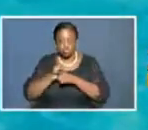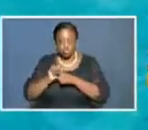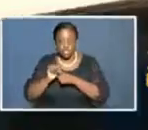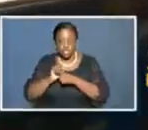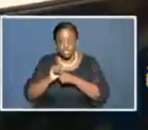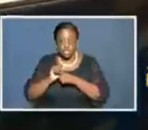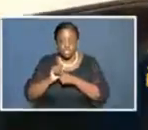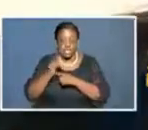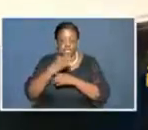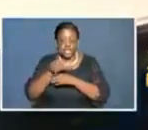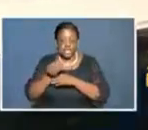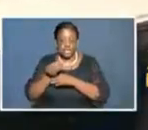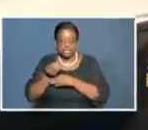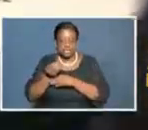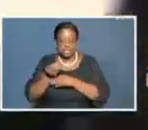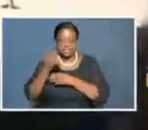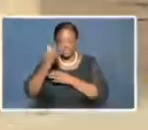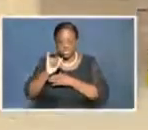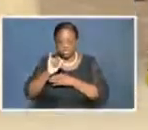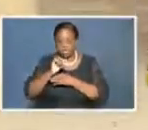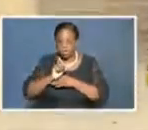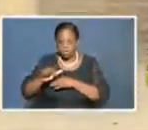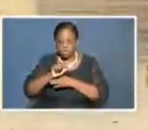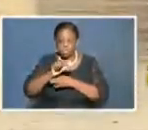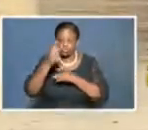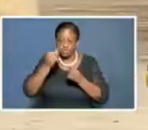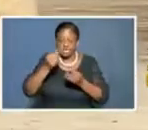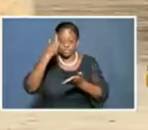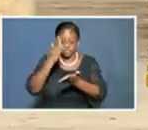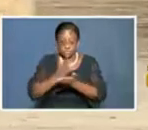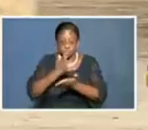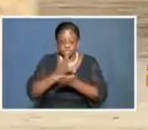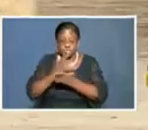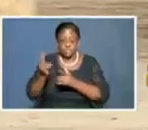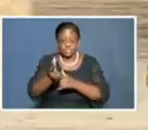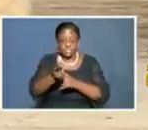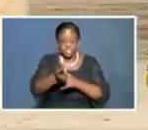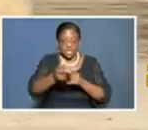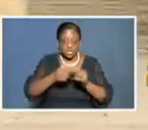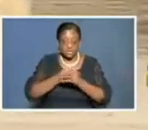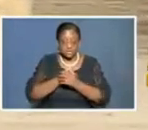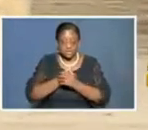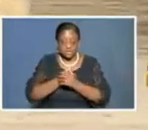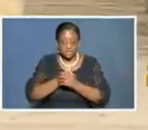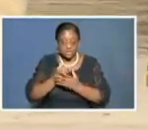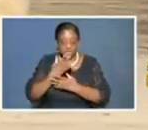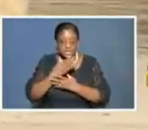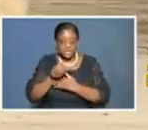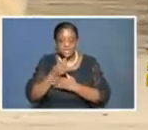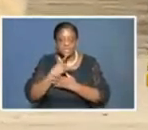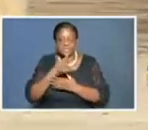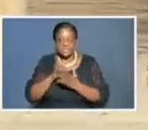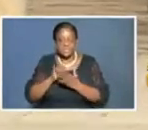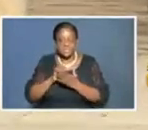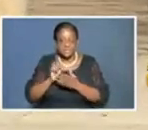his captain and crew member sprang into action. My captain went over every detail with me last night, and he did everything